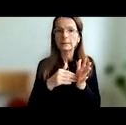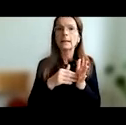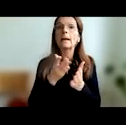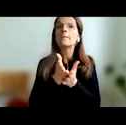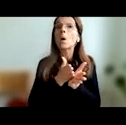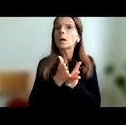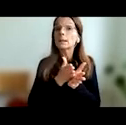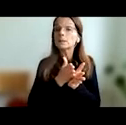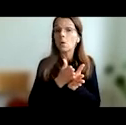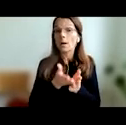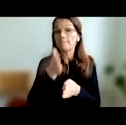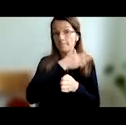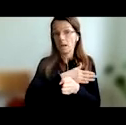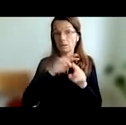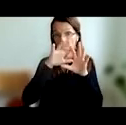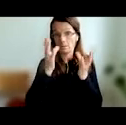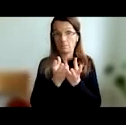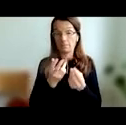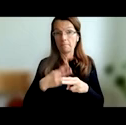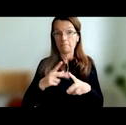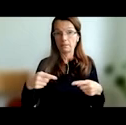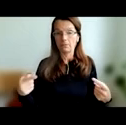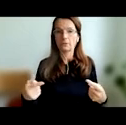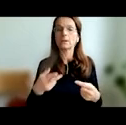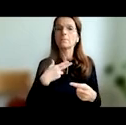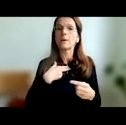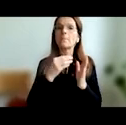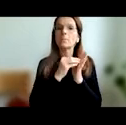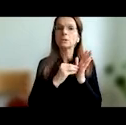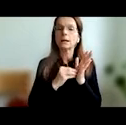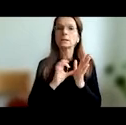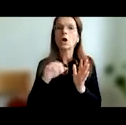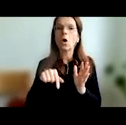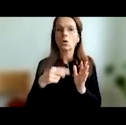forecast for labor needs, there are some